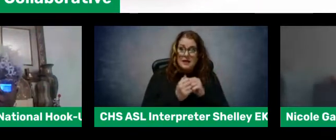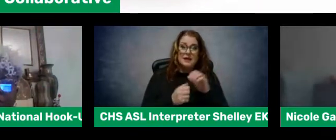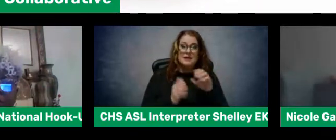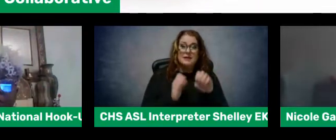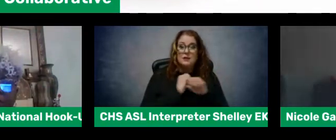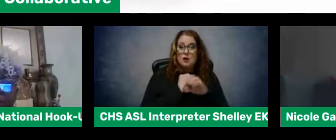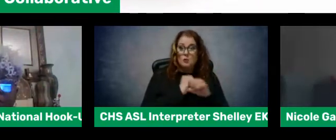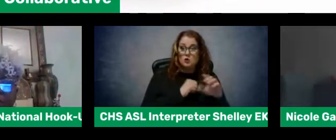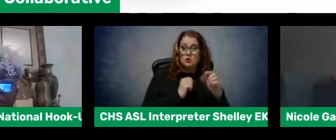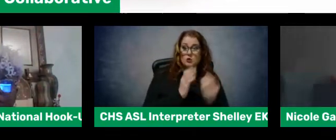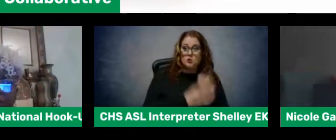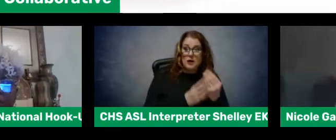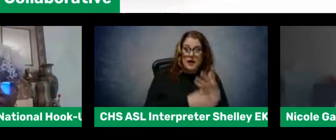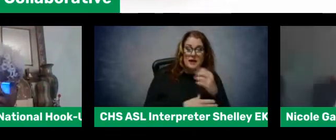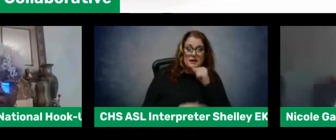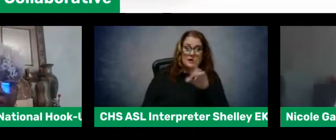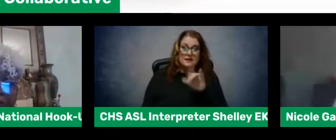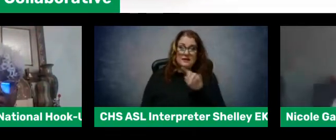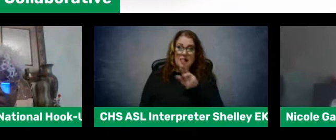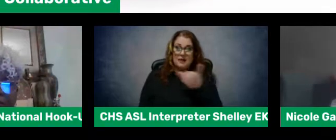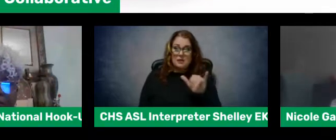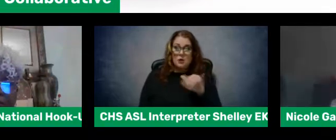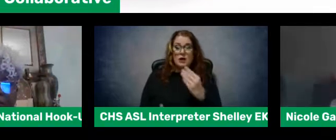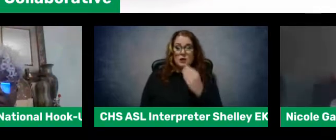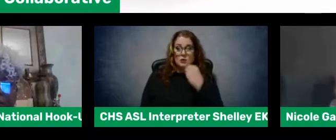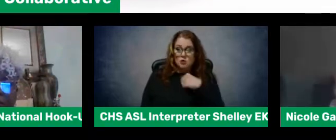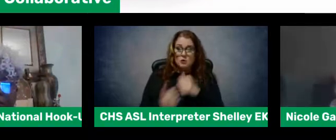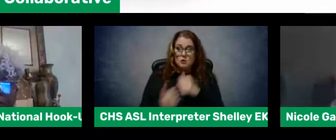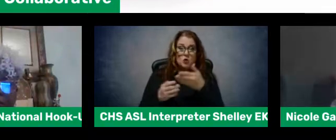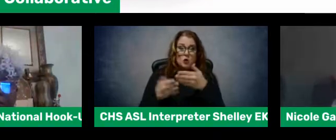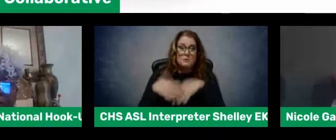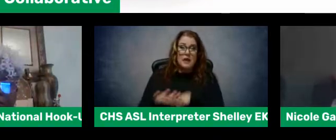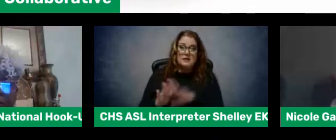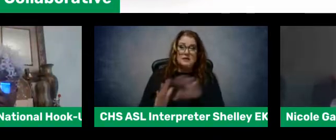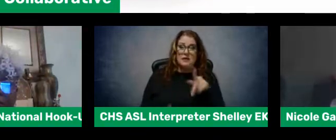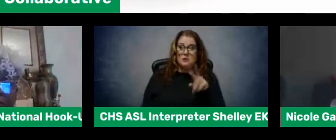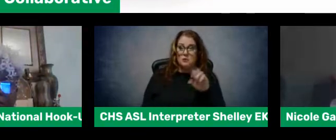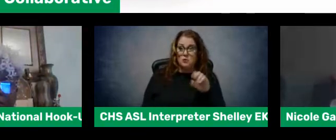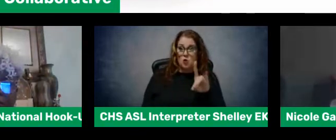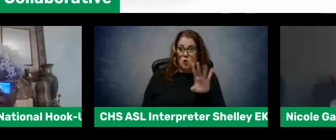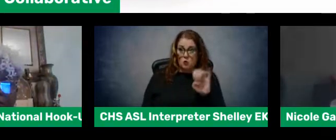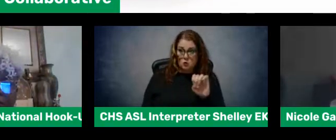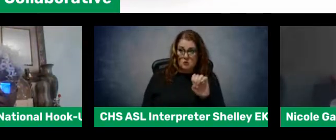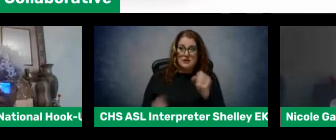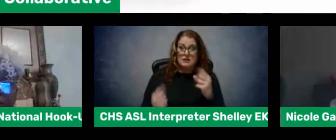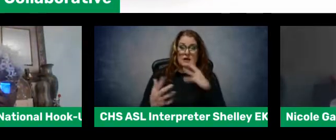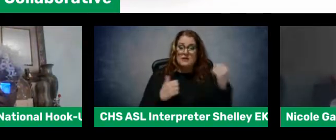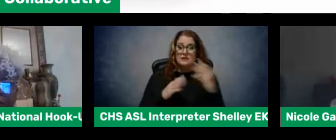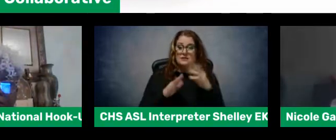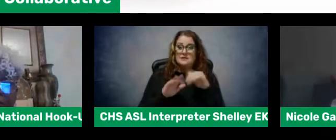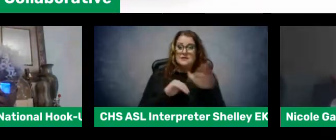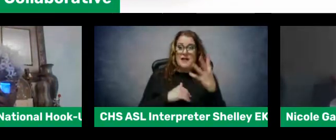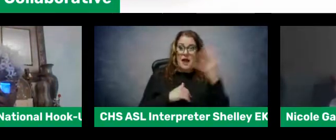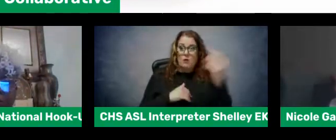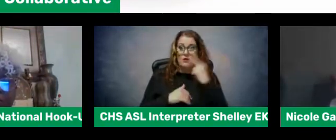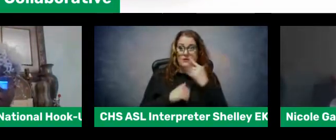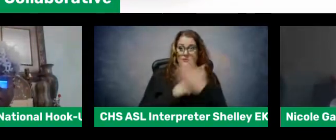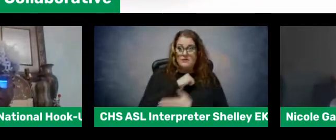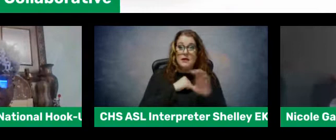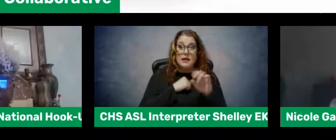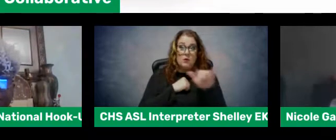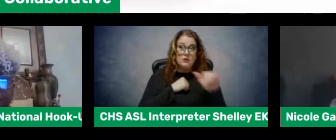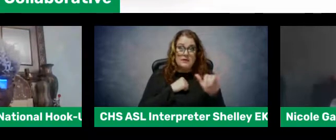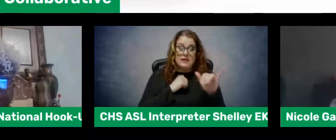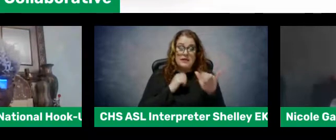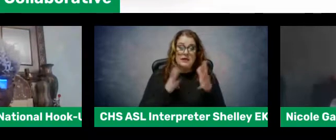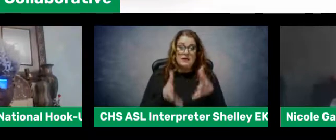rather than in dietary human consumables or mainstream produce. A lot of that produce is exported out of the county, really